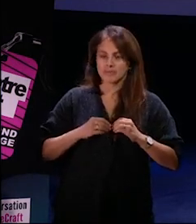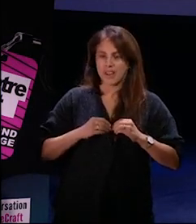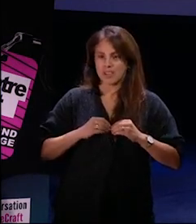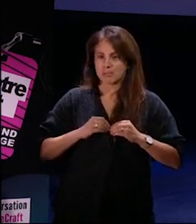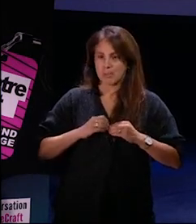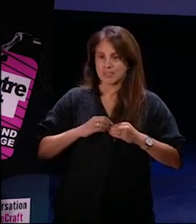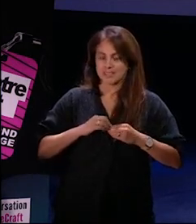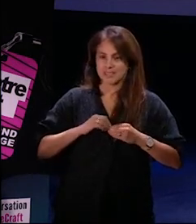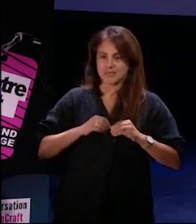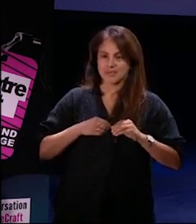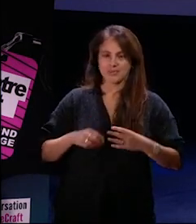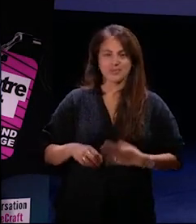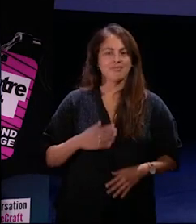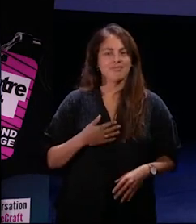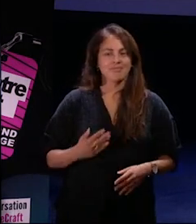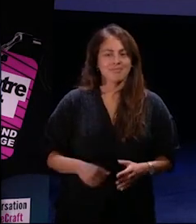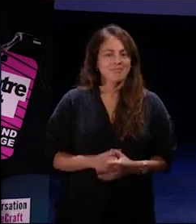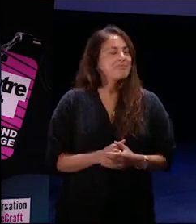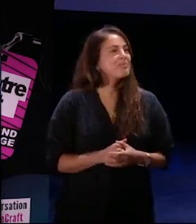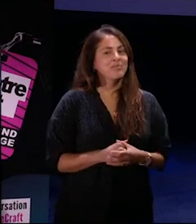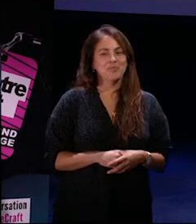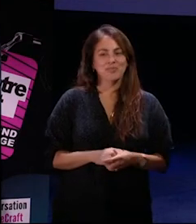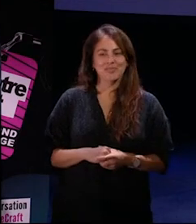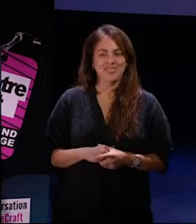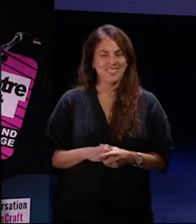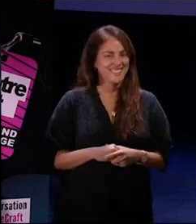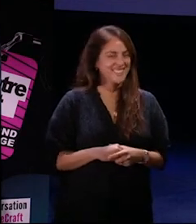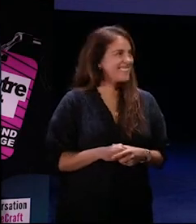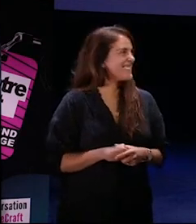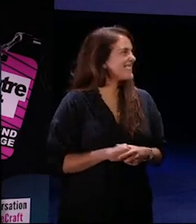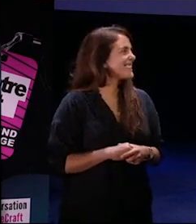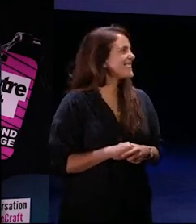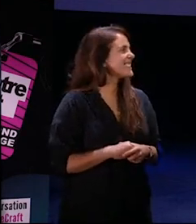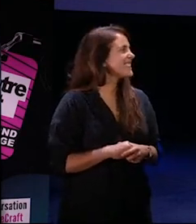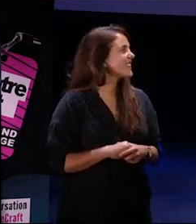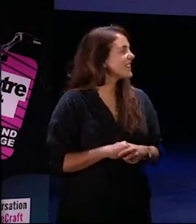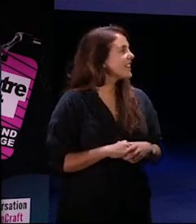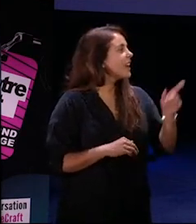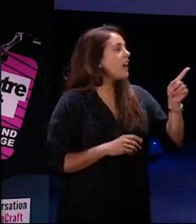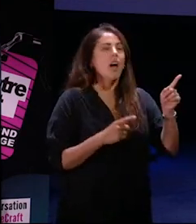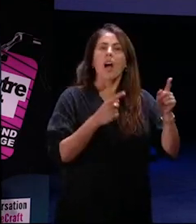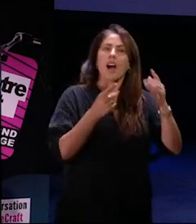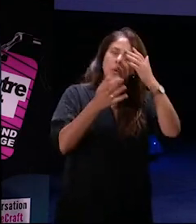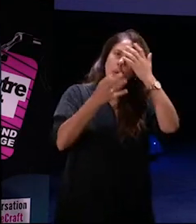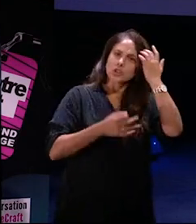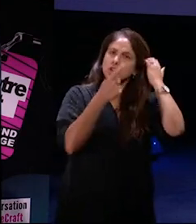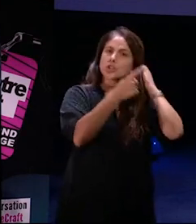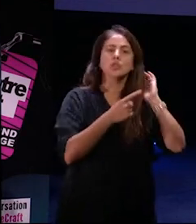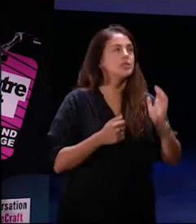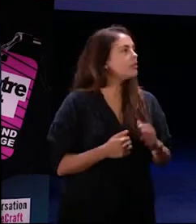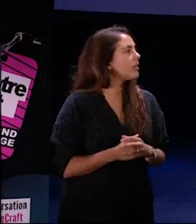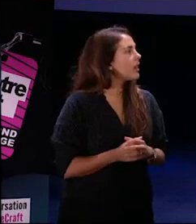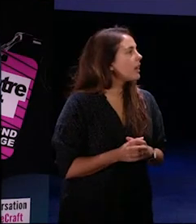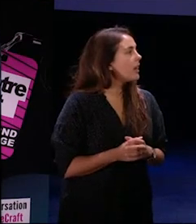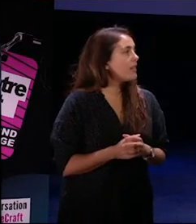person there. Hi. I'm Elle. Hello. I was just wondering, this is kind of a generic for